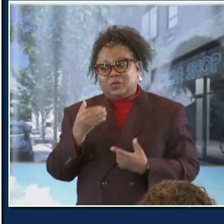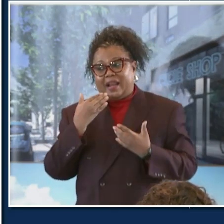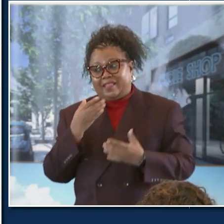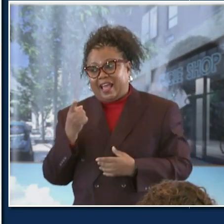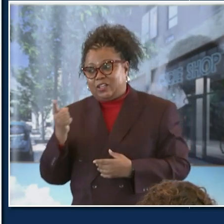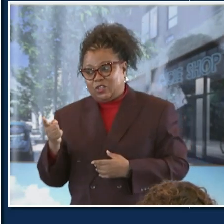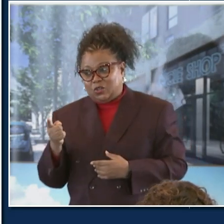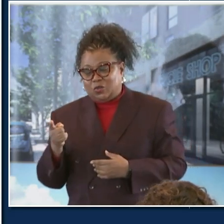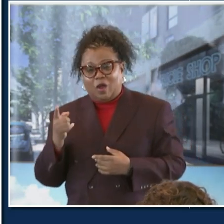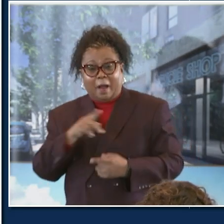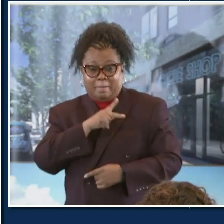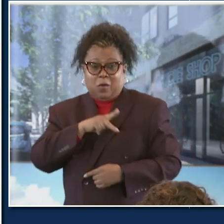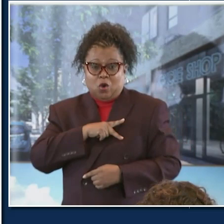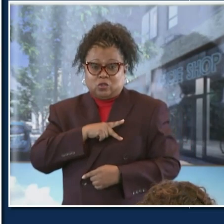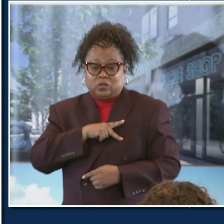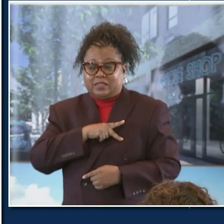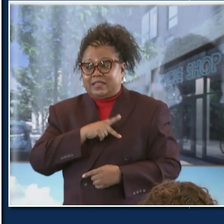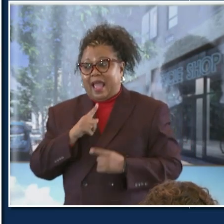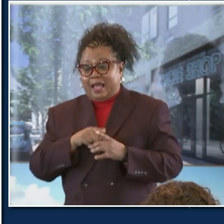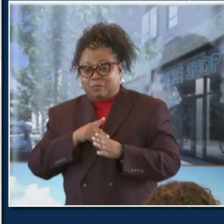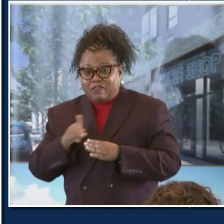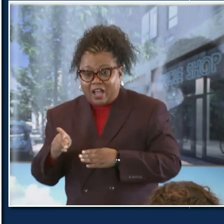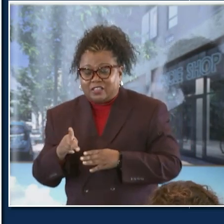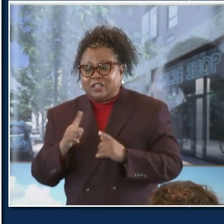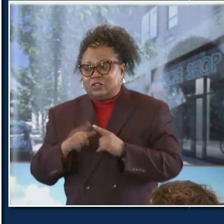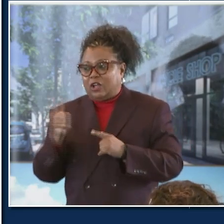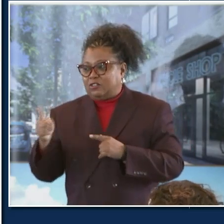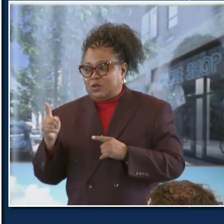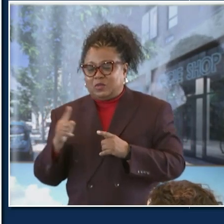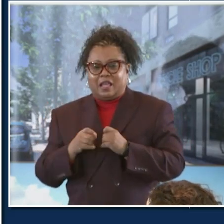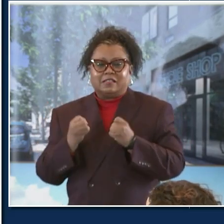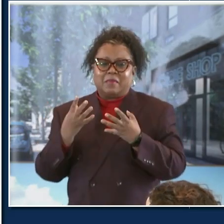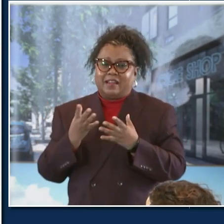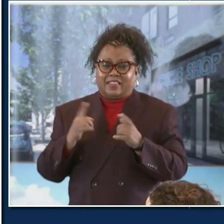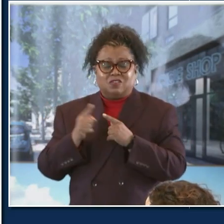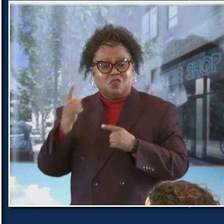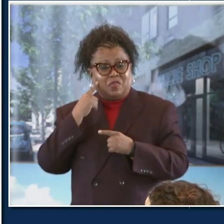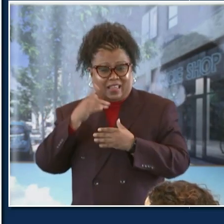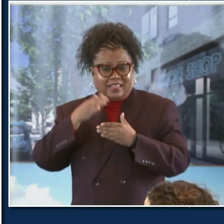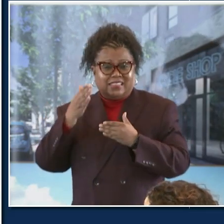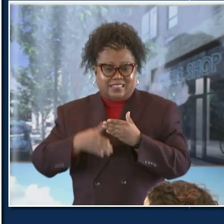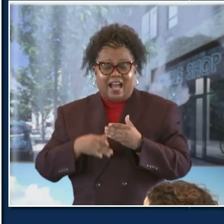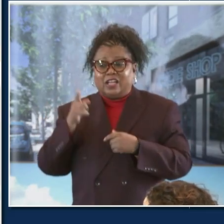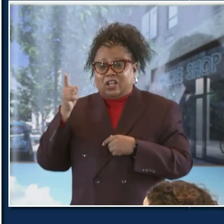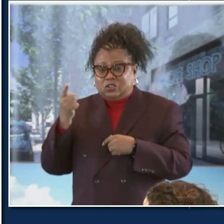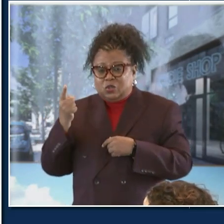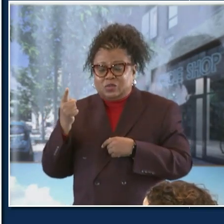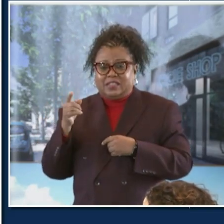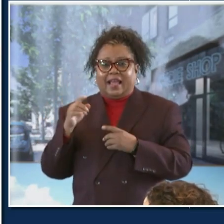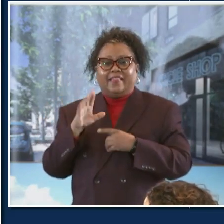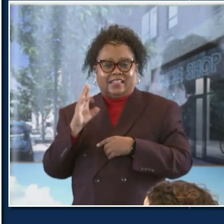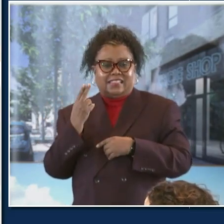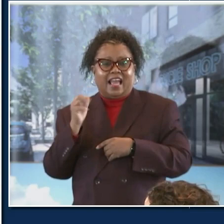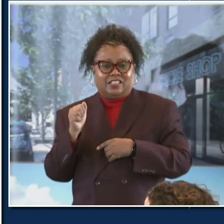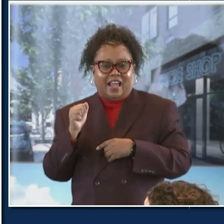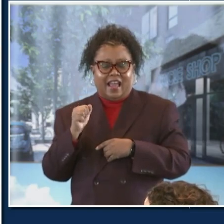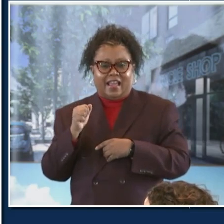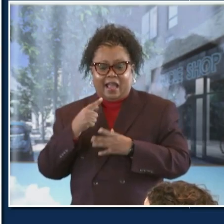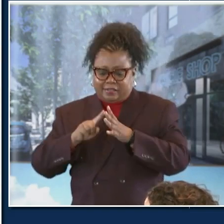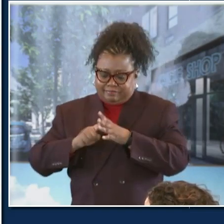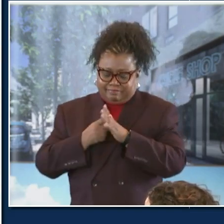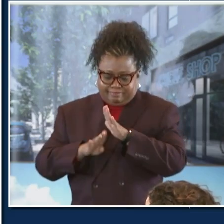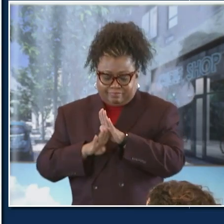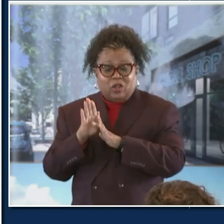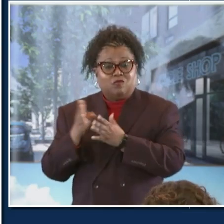thank you personally and your whole team for doing the things that need to get done and using the CHA as a catalyst